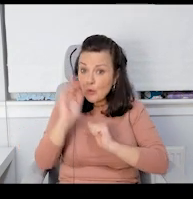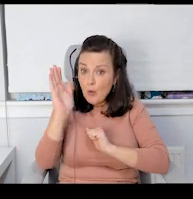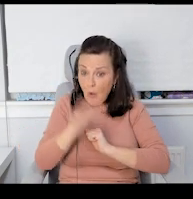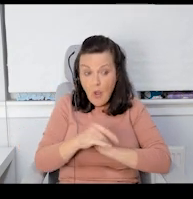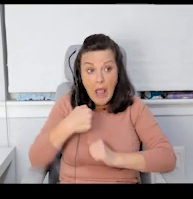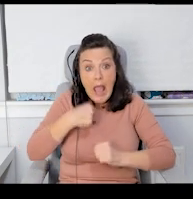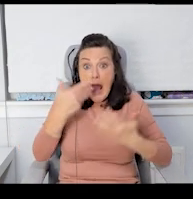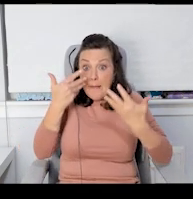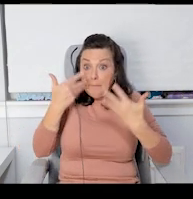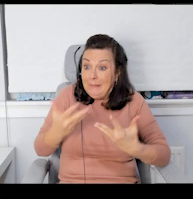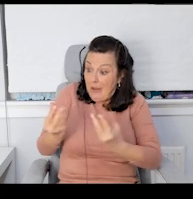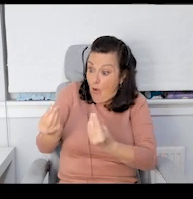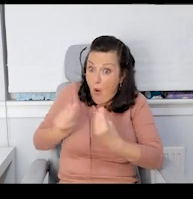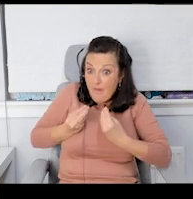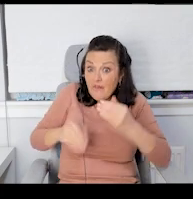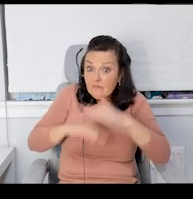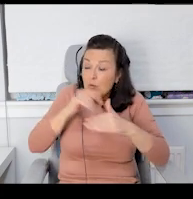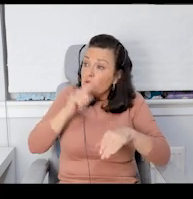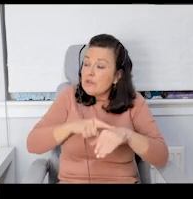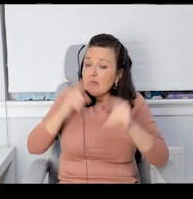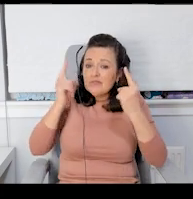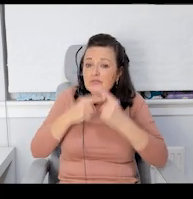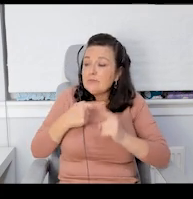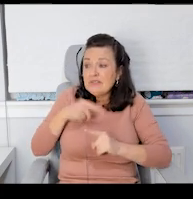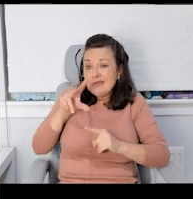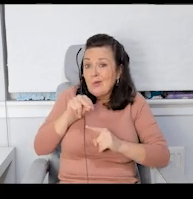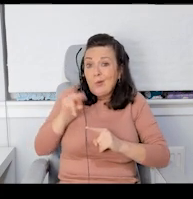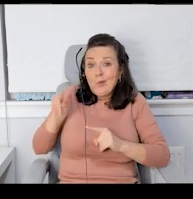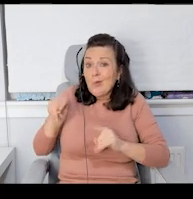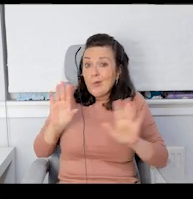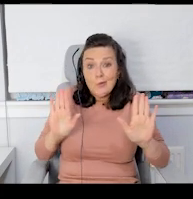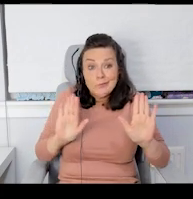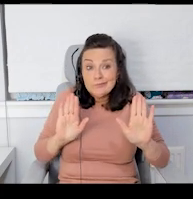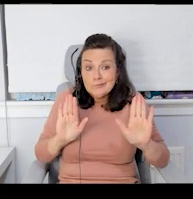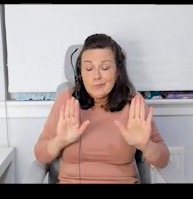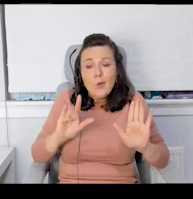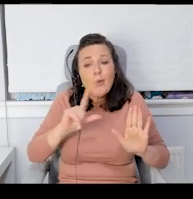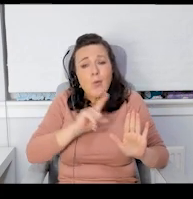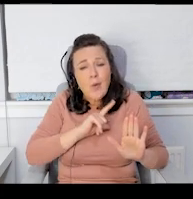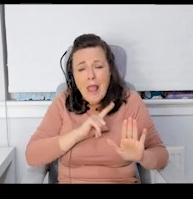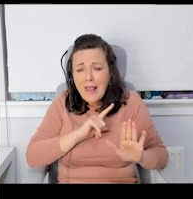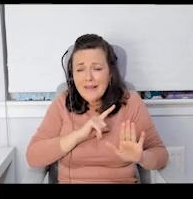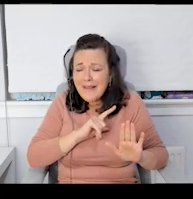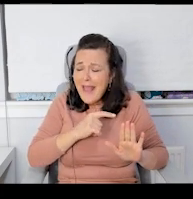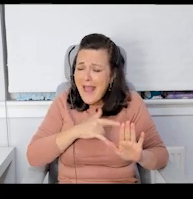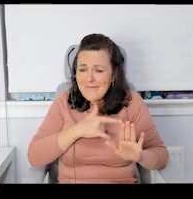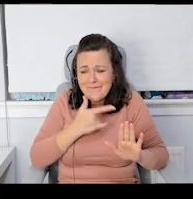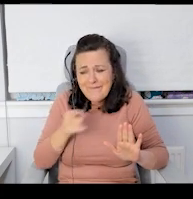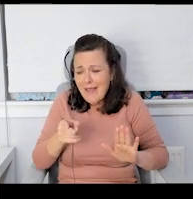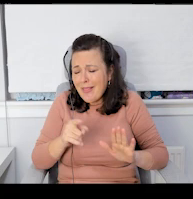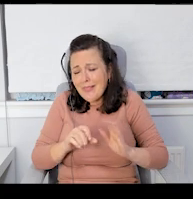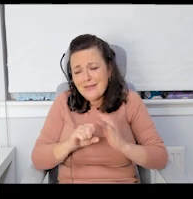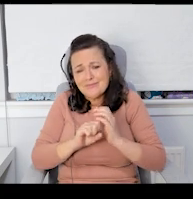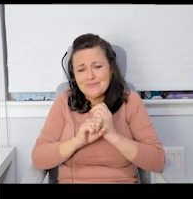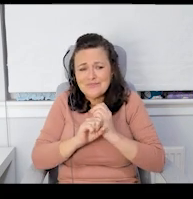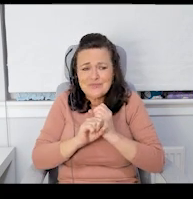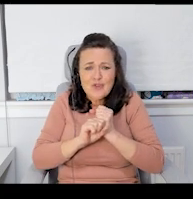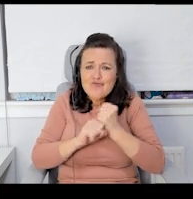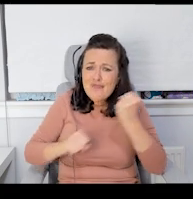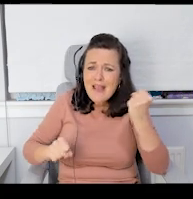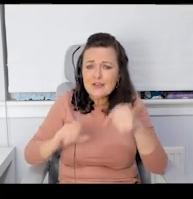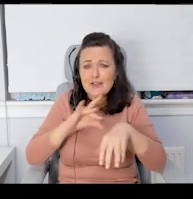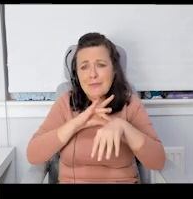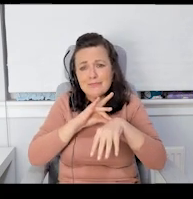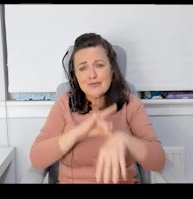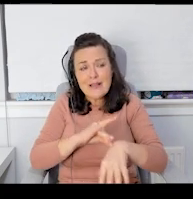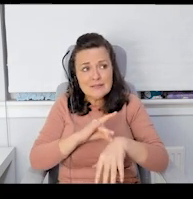and I actually, you know, turned them down. It was so important because, you know, you get to, for a graduate apprenticeship, you get to earn and you get a